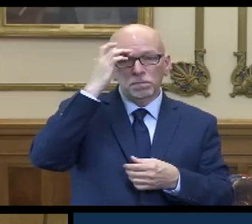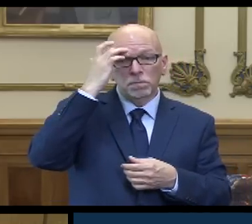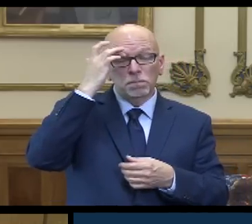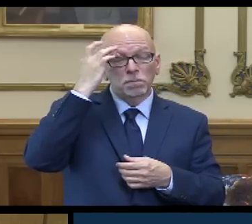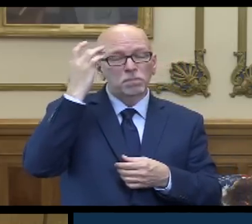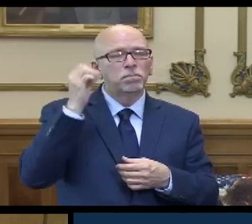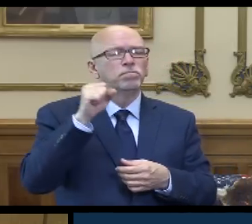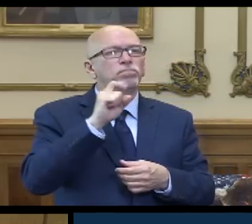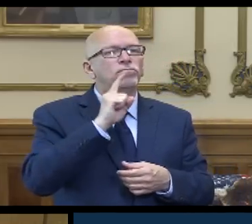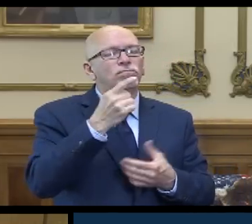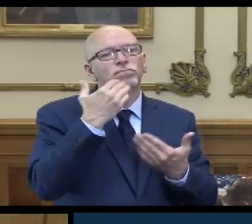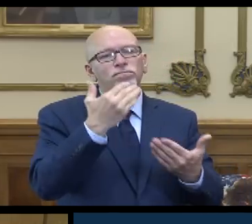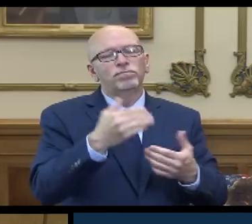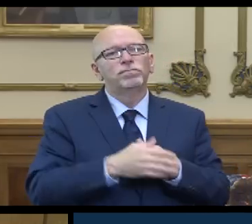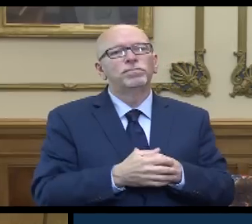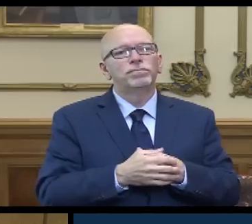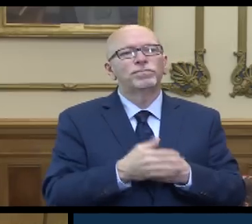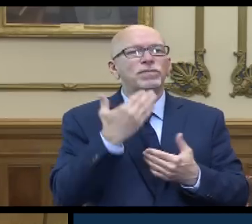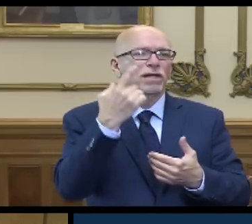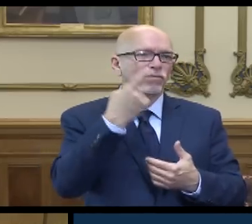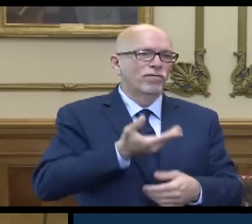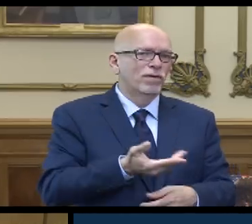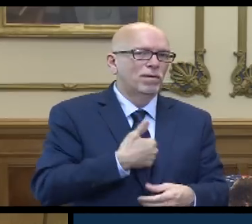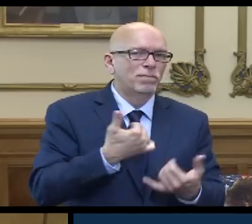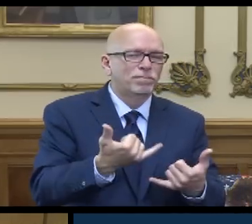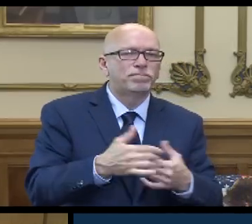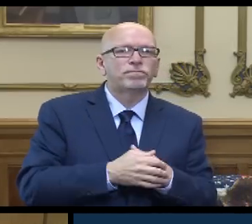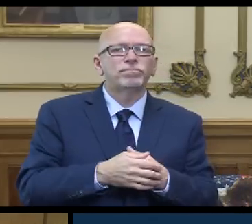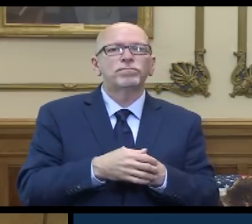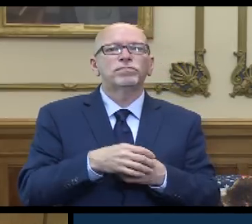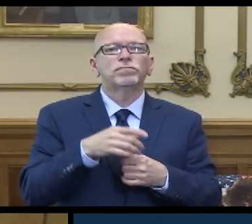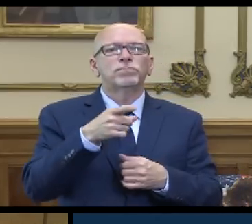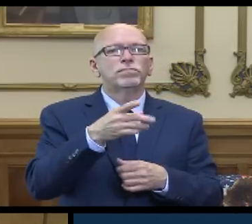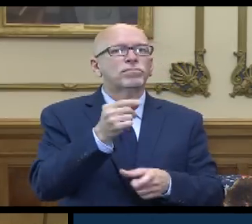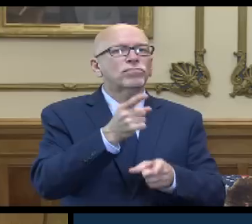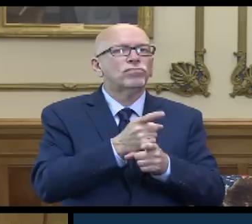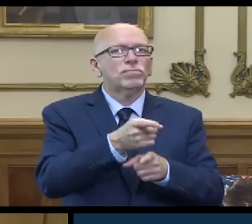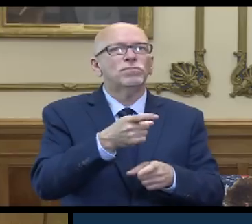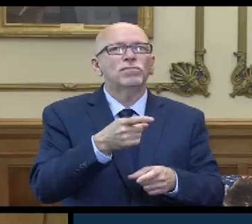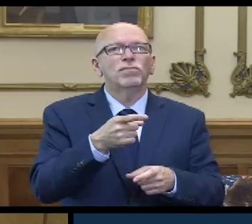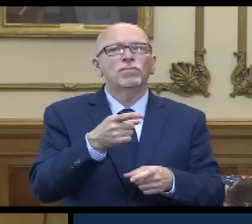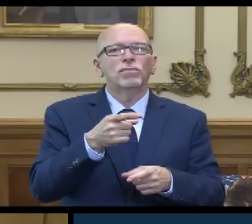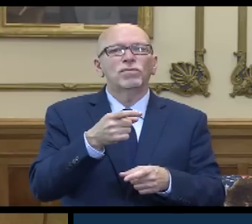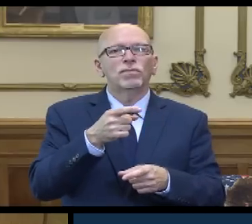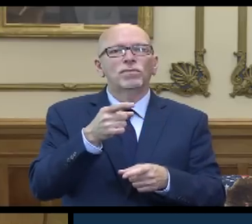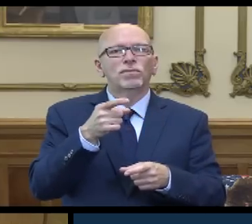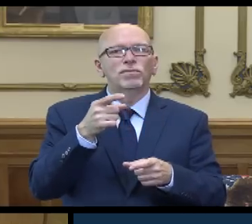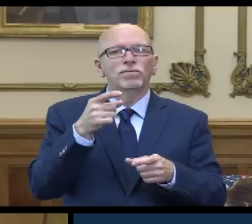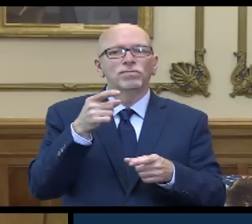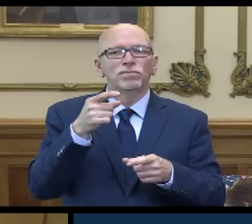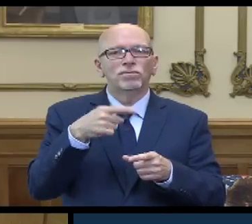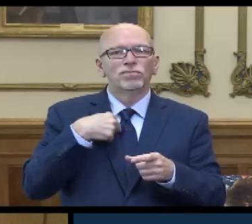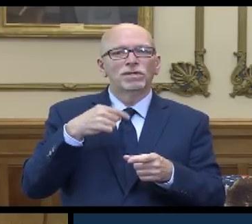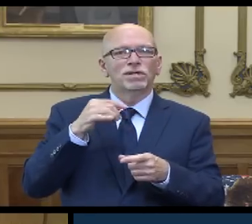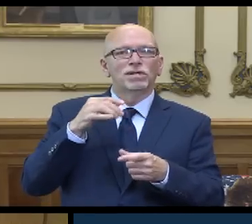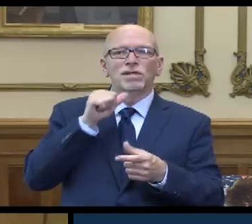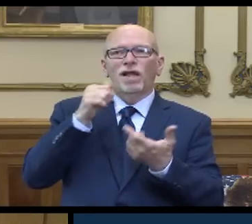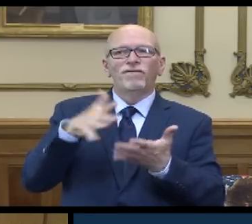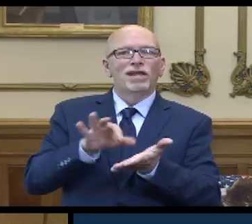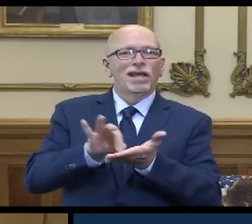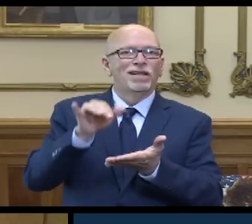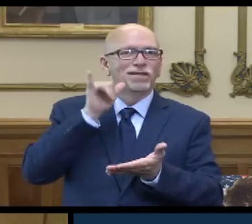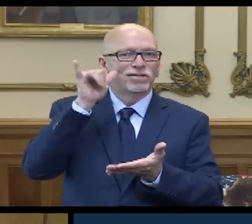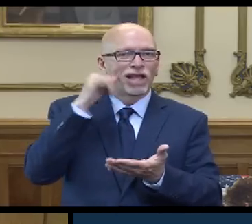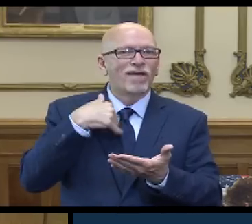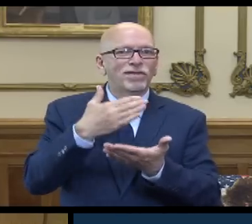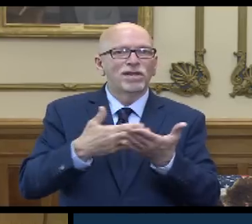Sure, Governor. Thank you very much for having me. Steve, that's right. You know, the results aren't even in yet from yesterday's election. We've got counties